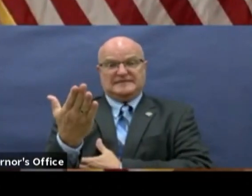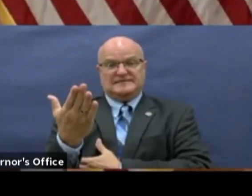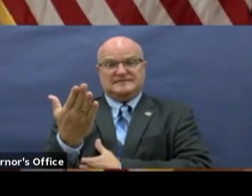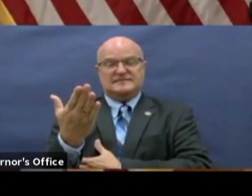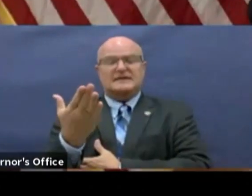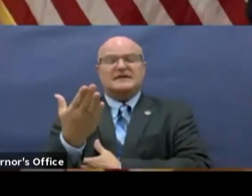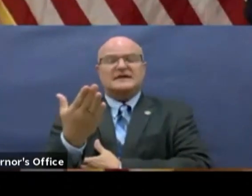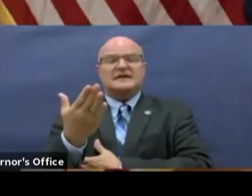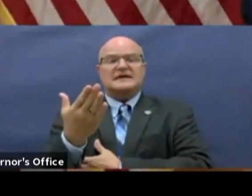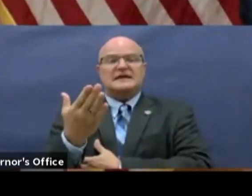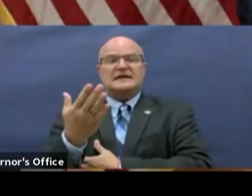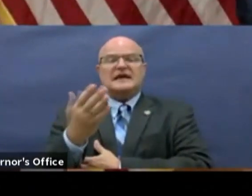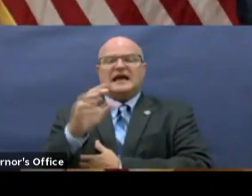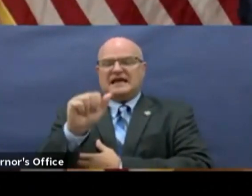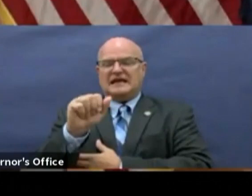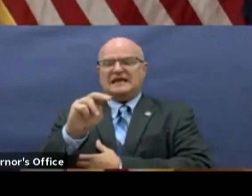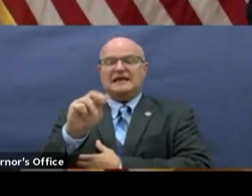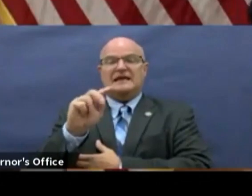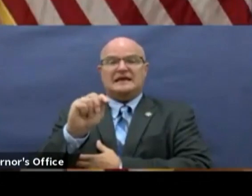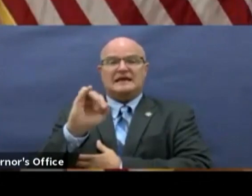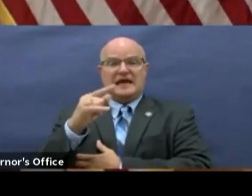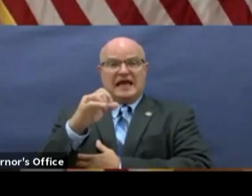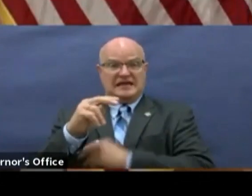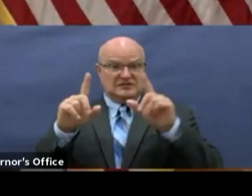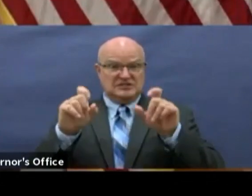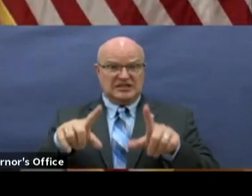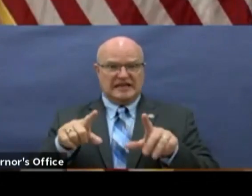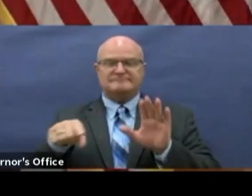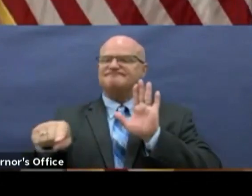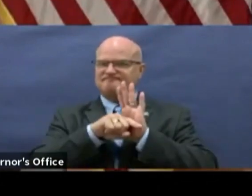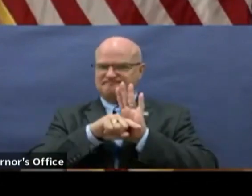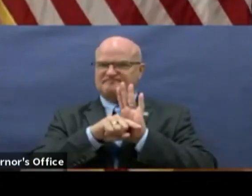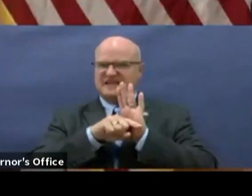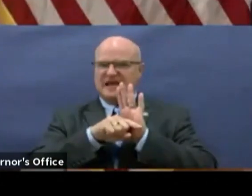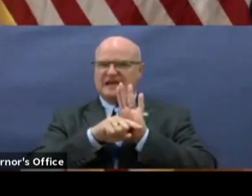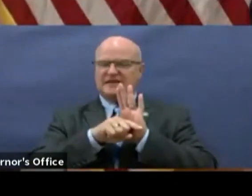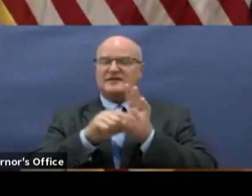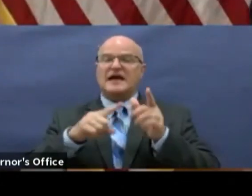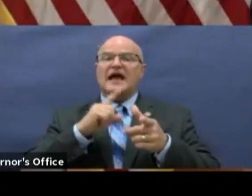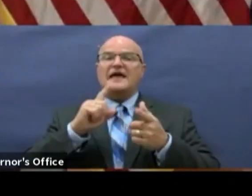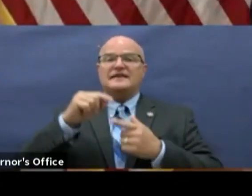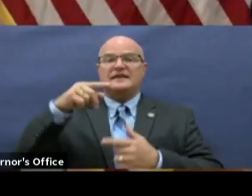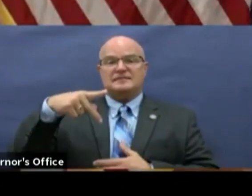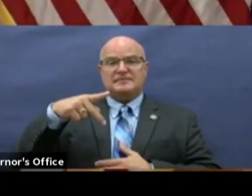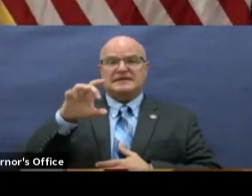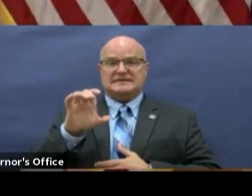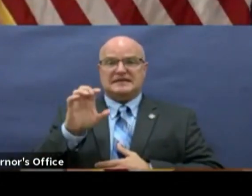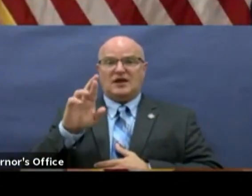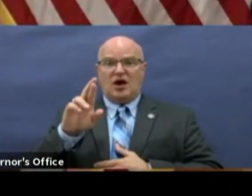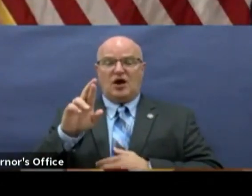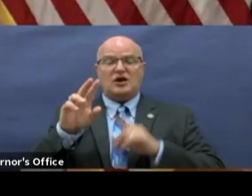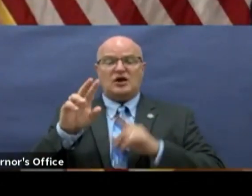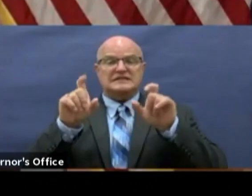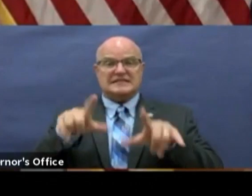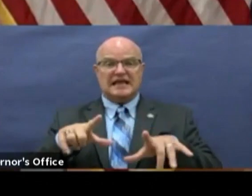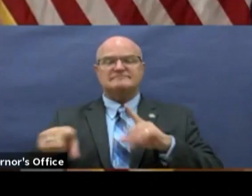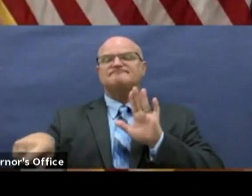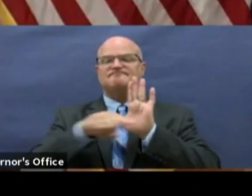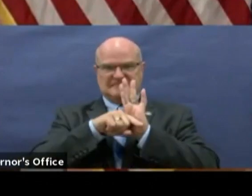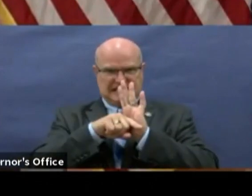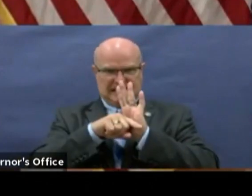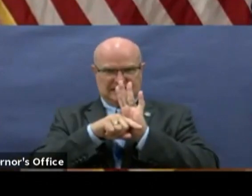It was an antigen test that was negative. It was followed by a PCR test that was also